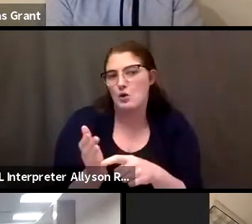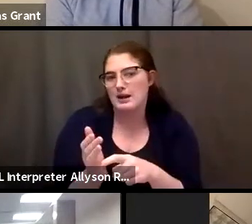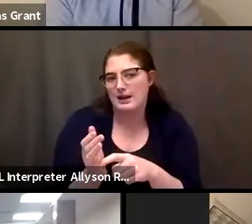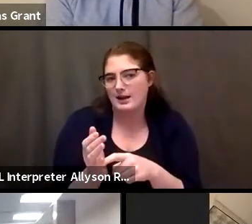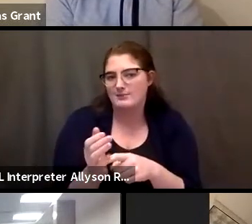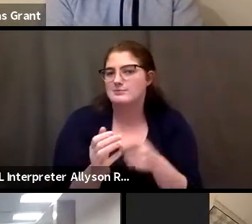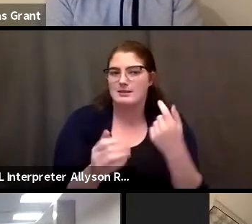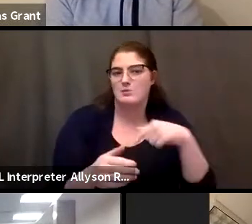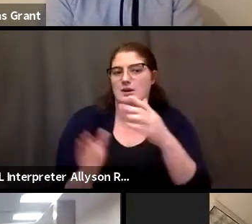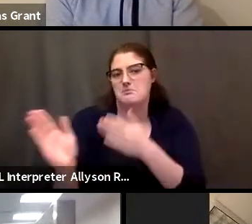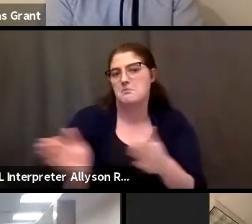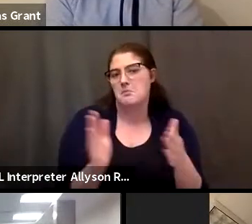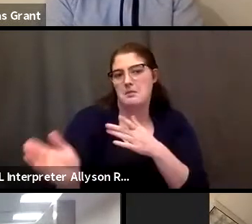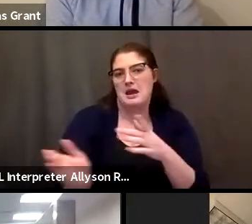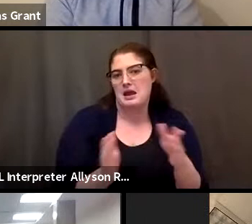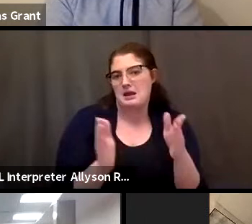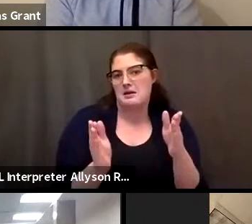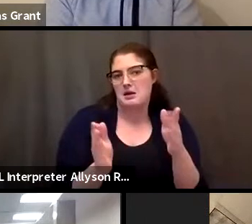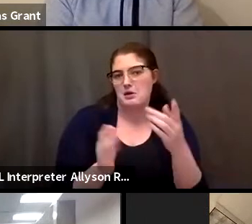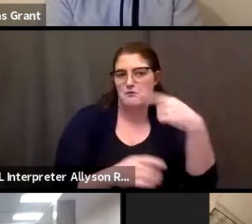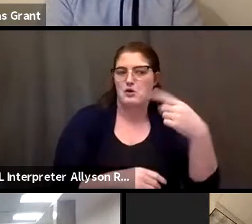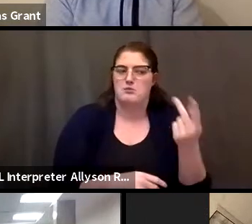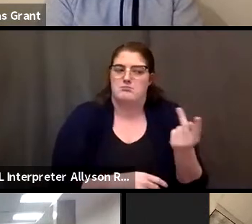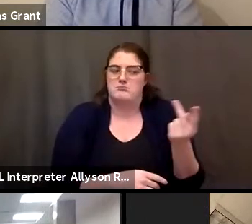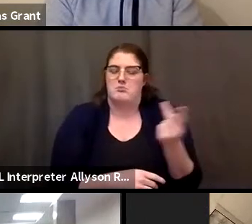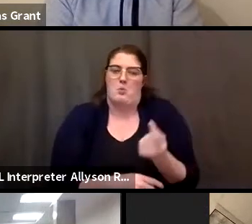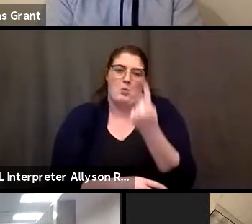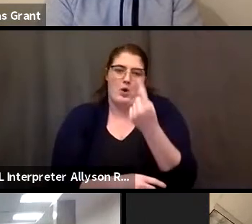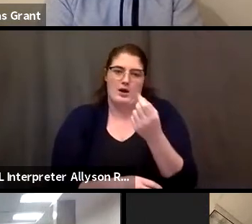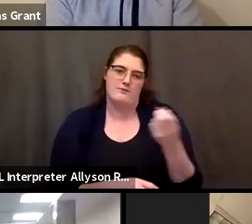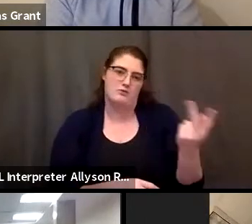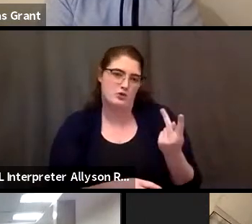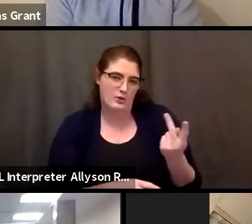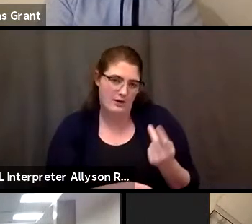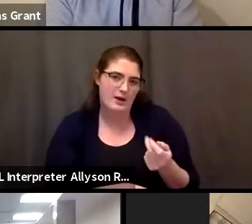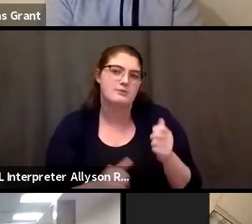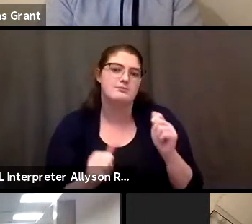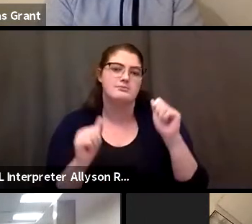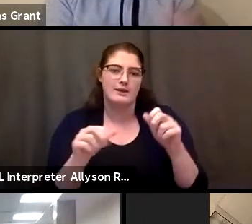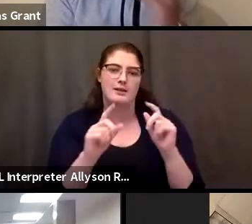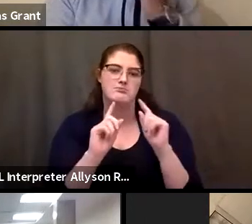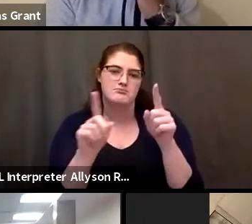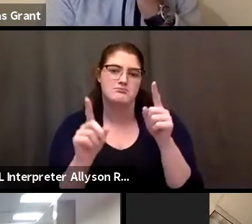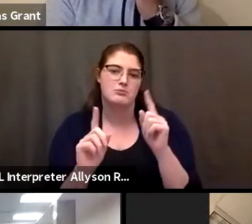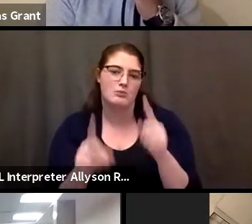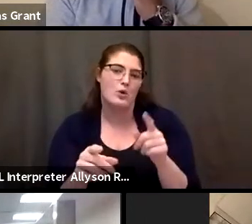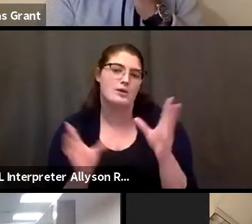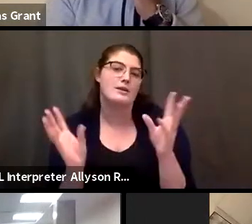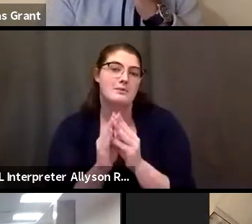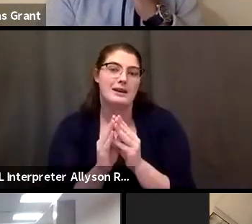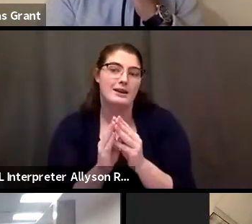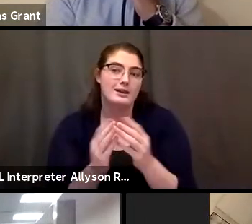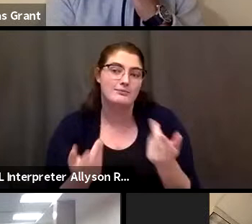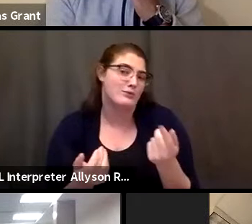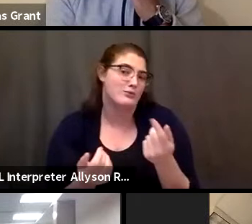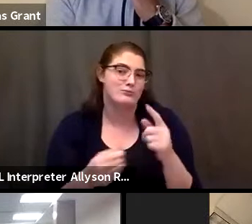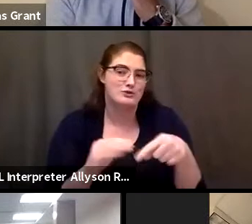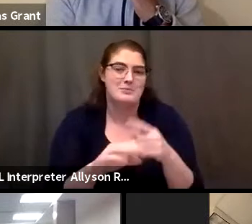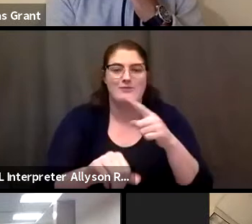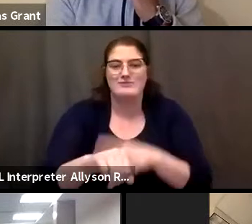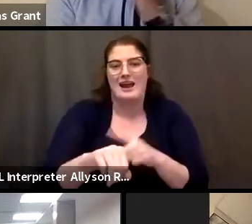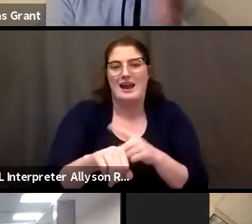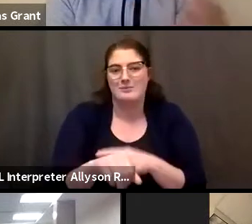make the arrangements so that one of us, either one of us, is available to cover it, if not both. It's just a matter of timing